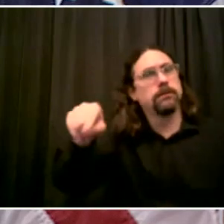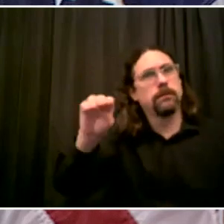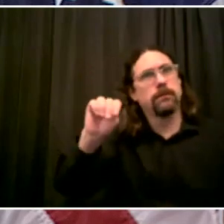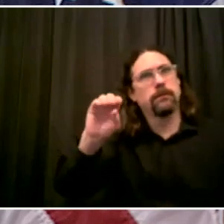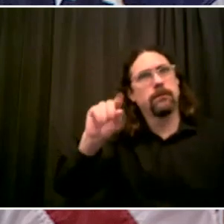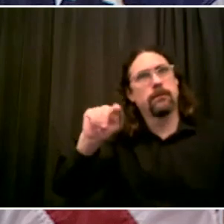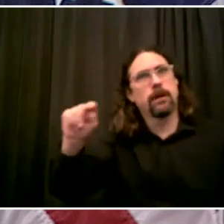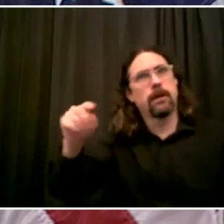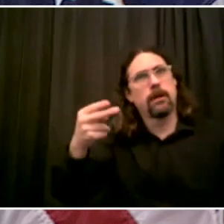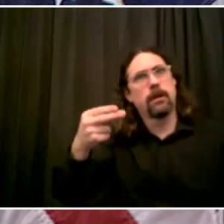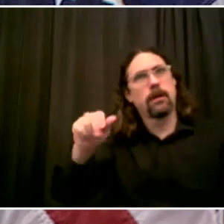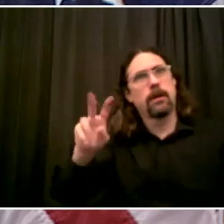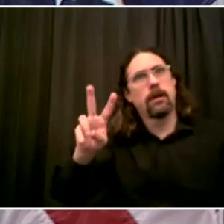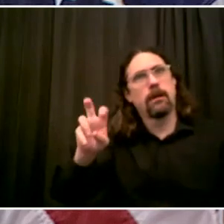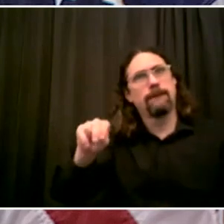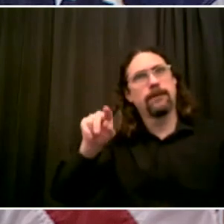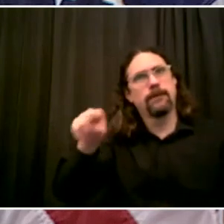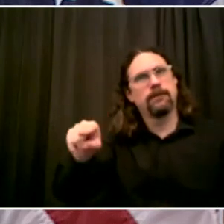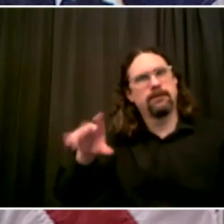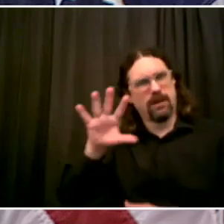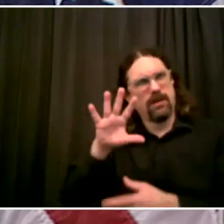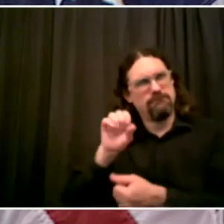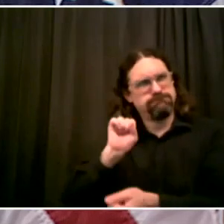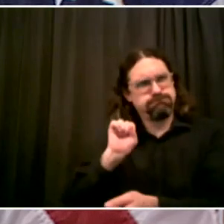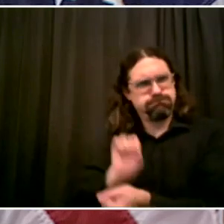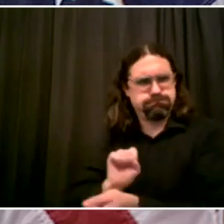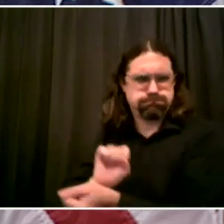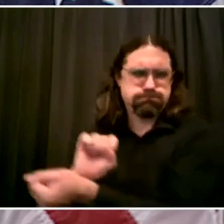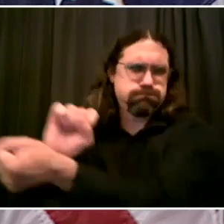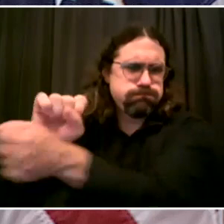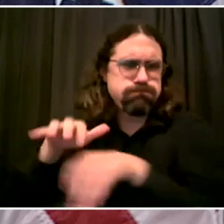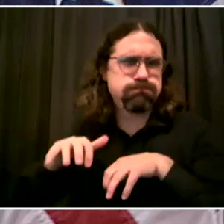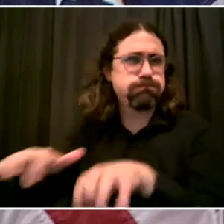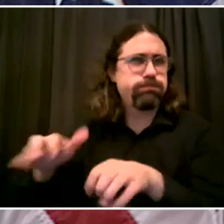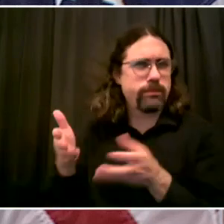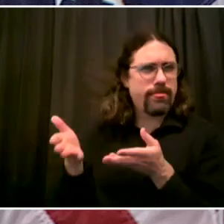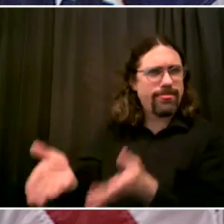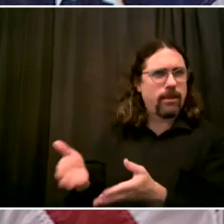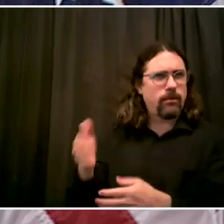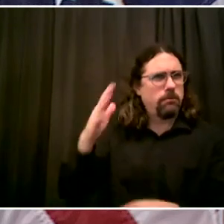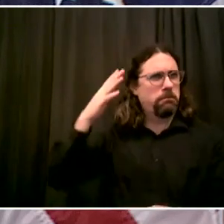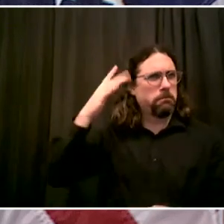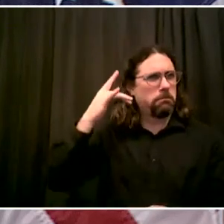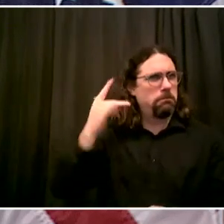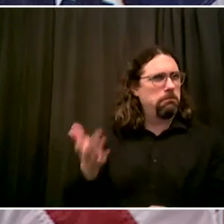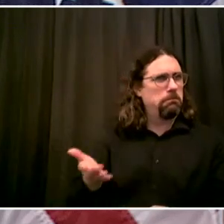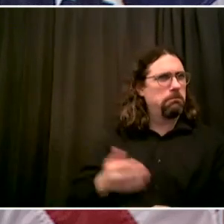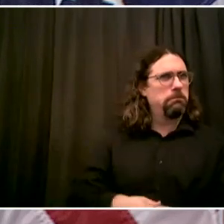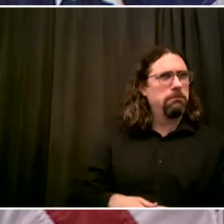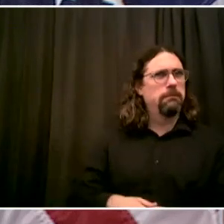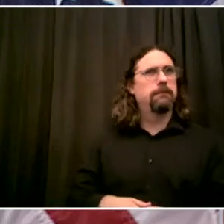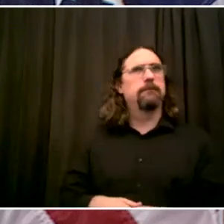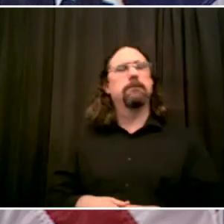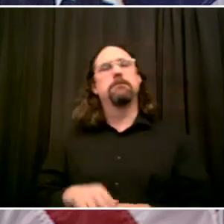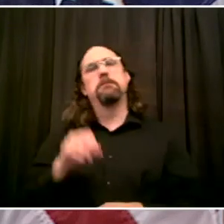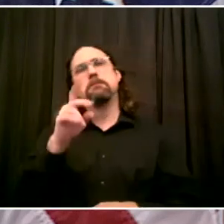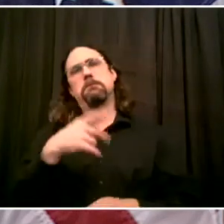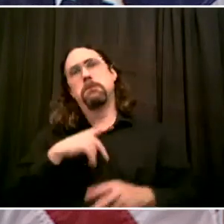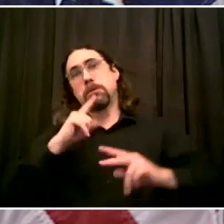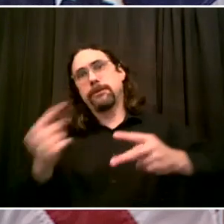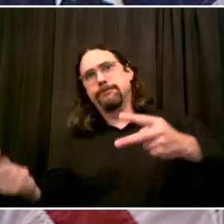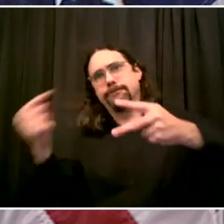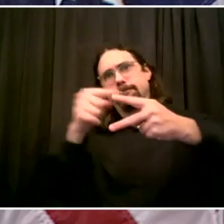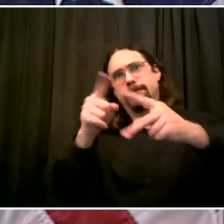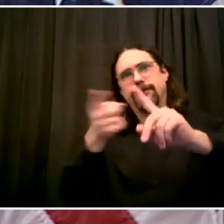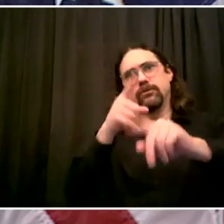there? Absolutely. I'll start on the first question and a quick point on the second one, and then Commissioner Shea absolutely